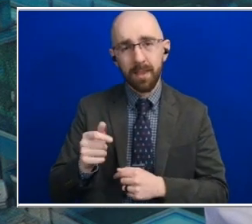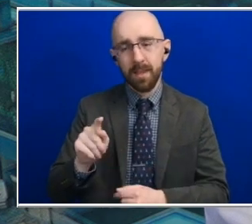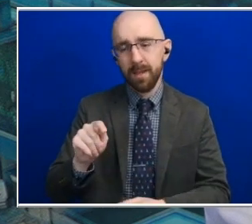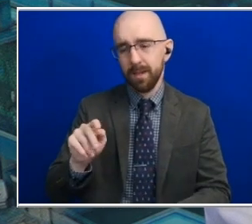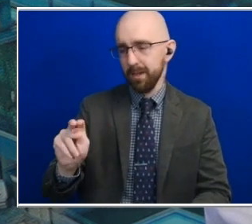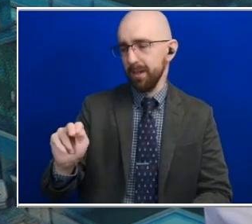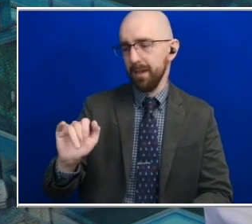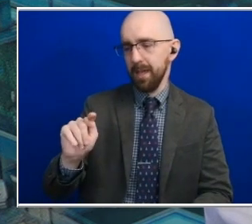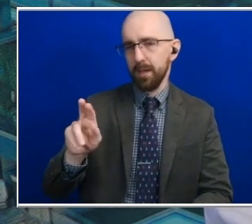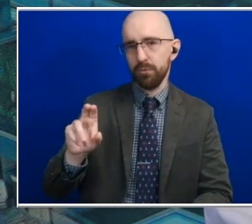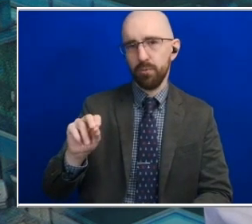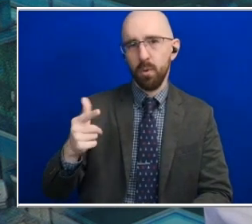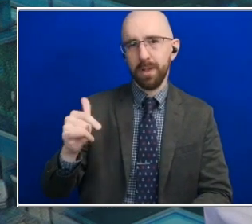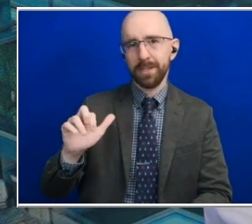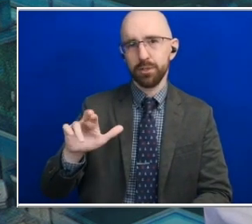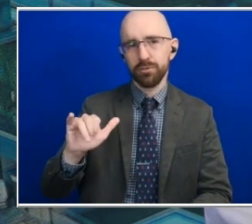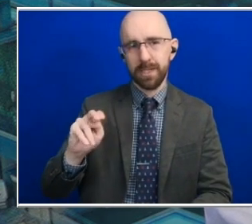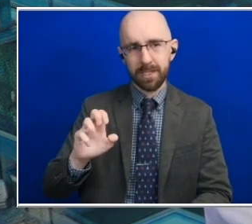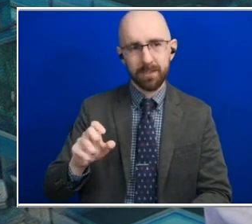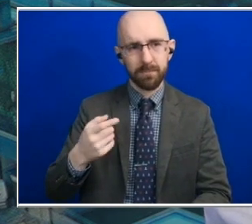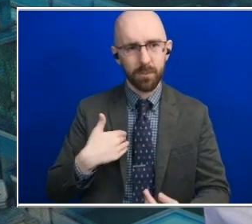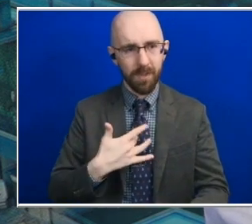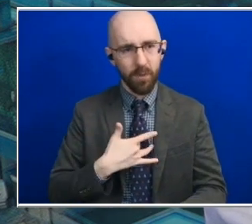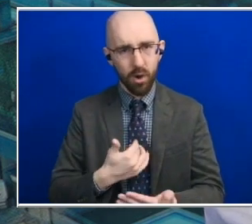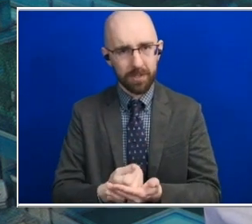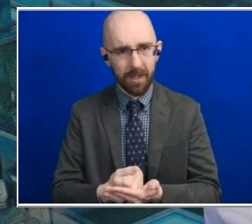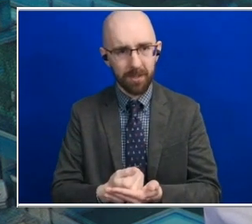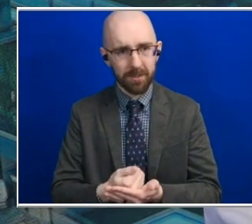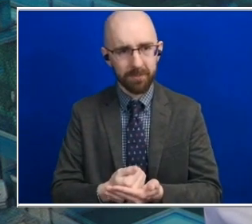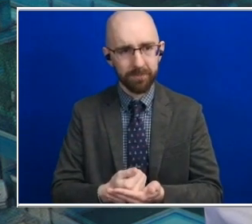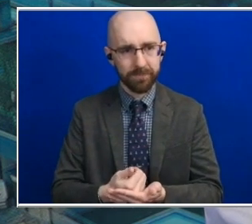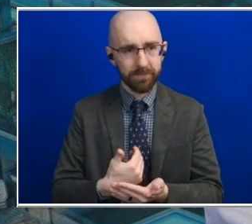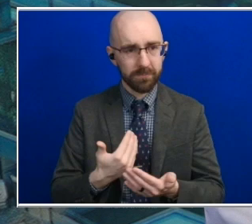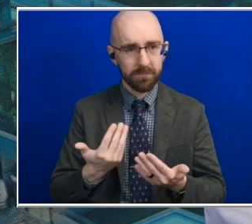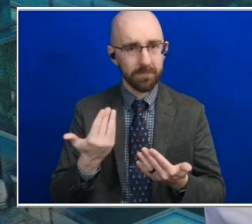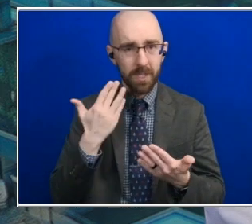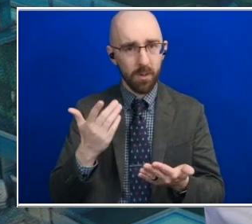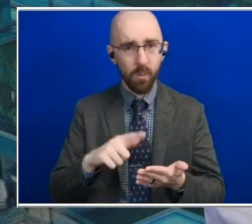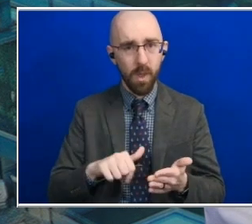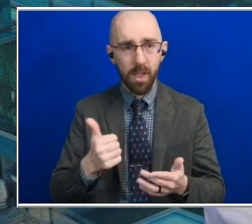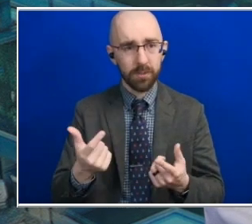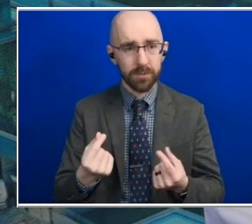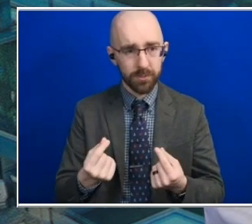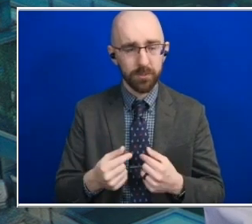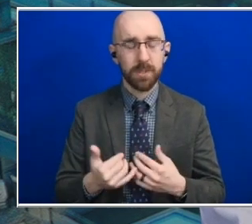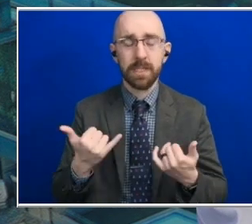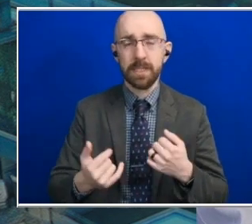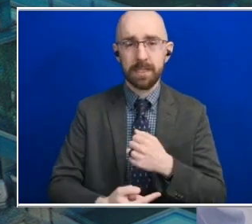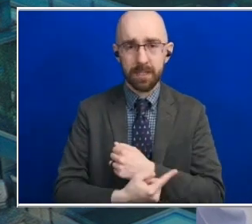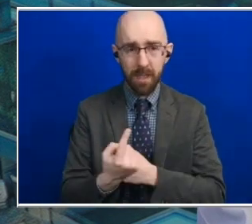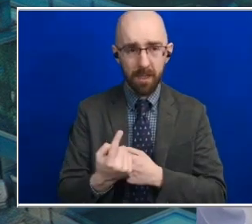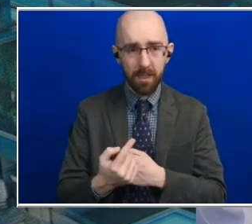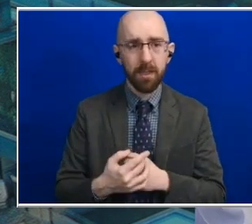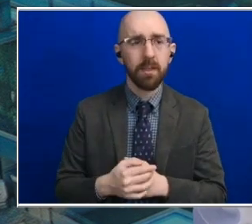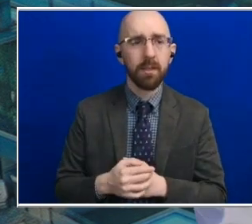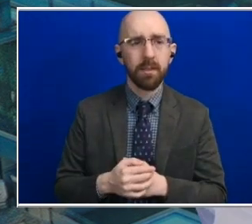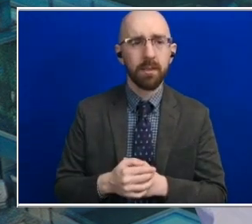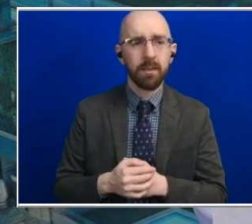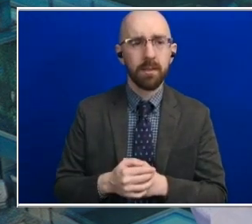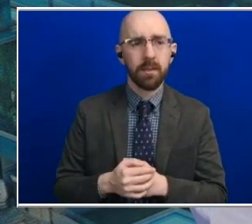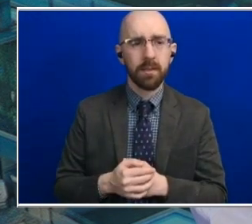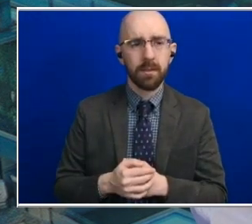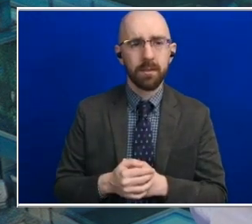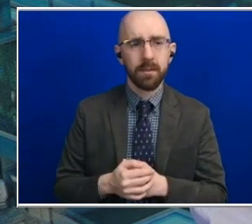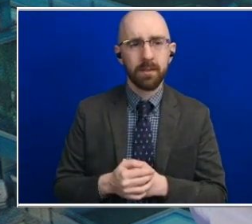you have a heart attack. We had nothing else to do. And today, you may get